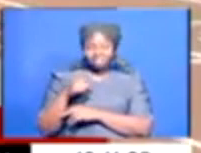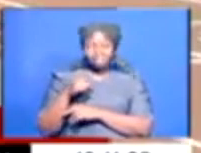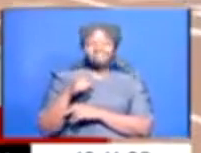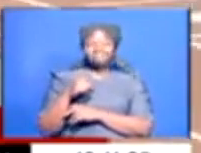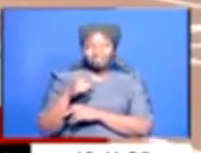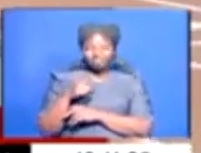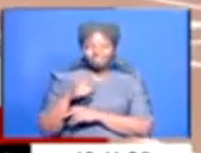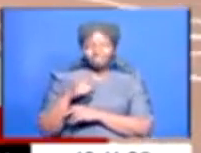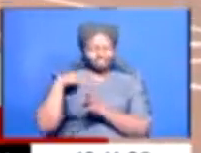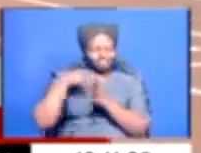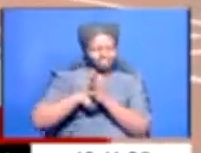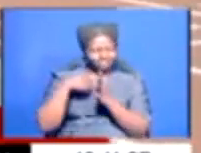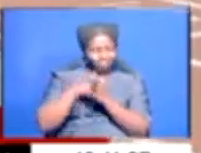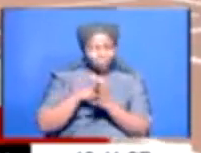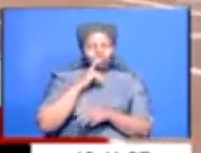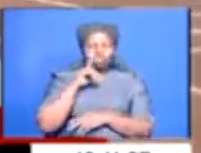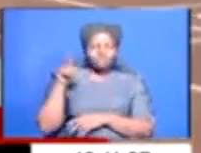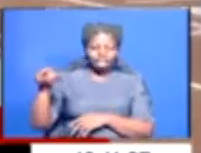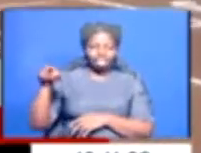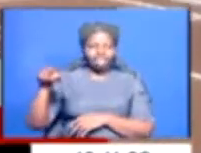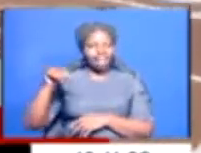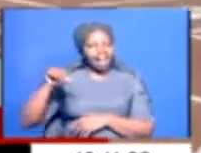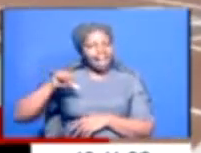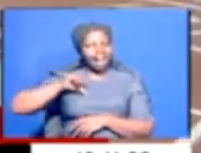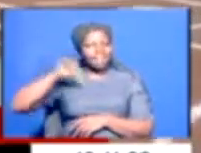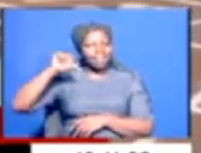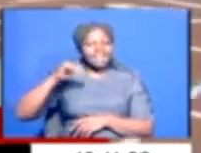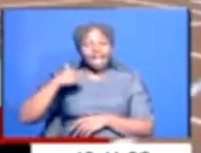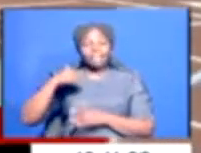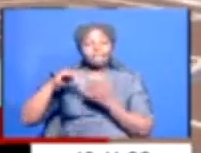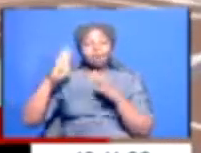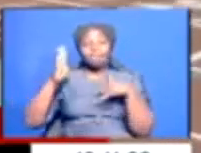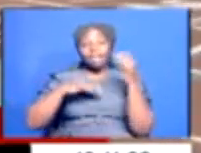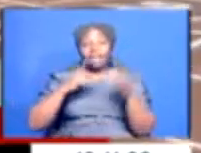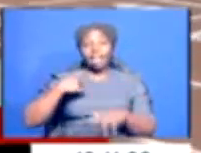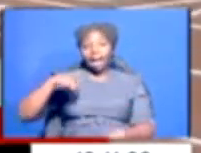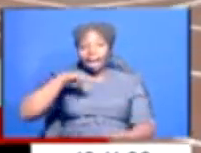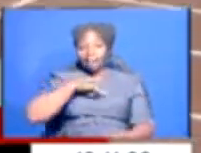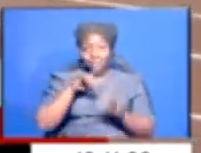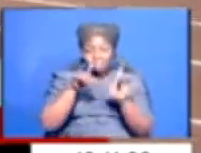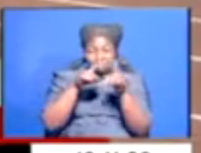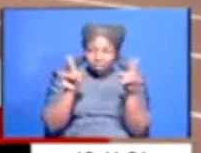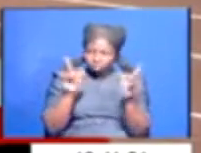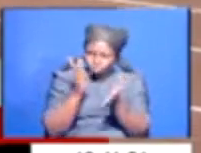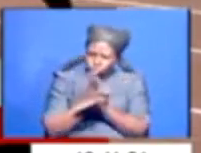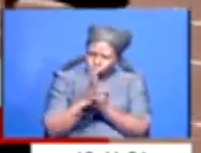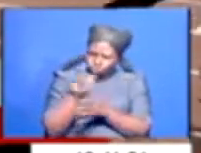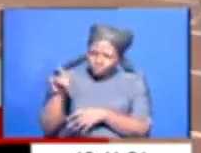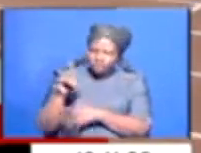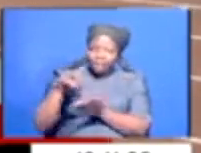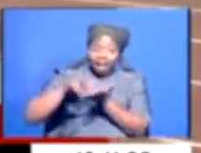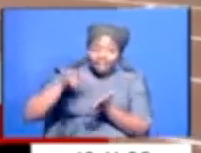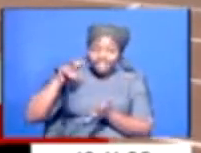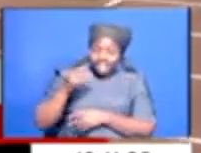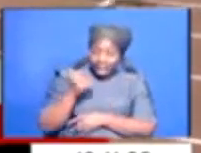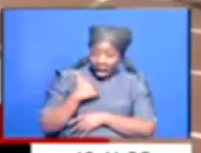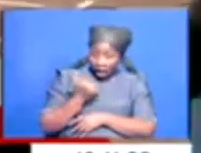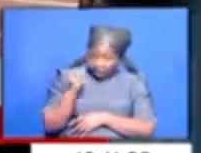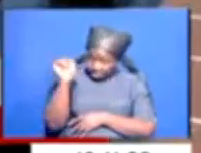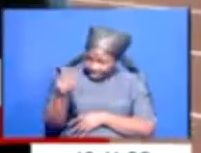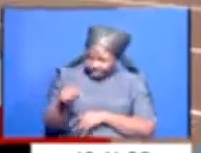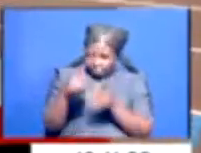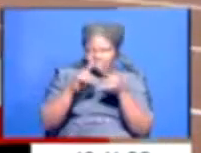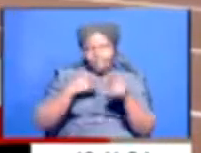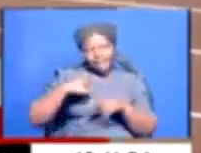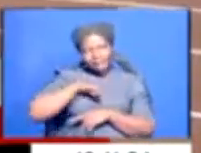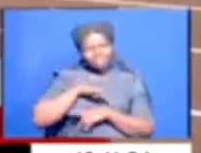much more advantageous than us. But even though they are very advantageous, we still compete and defeat